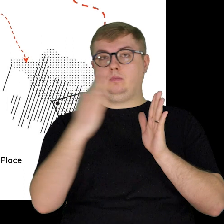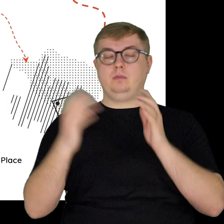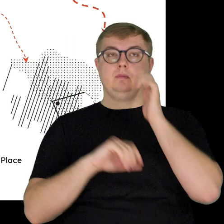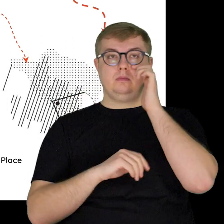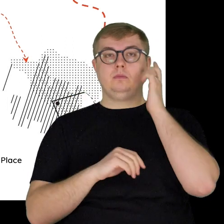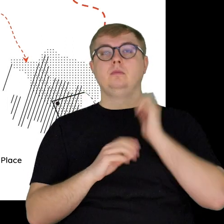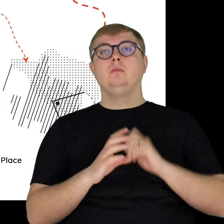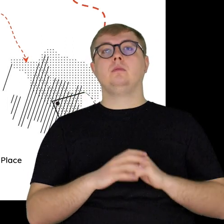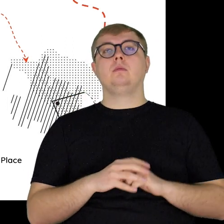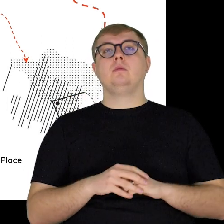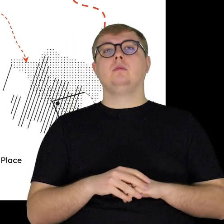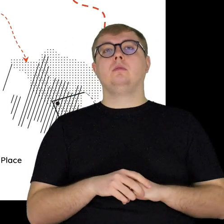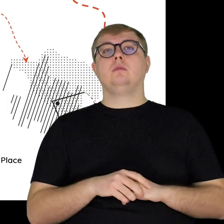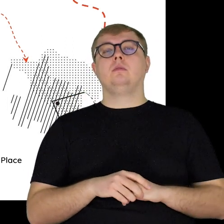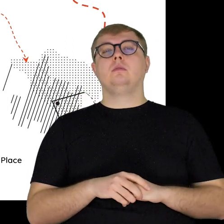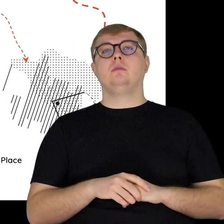are